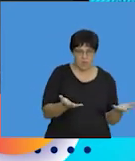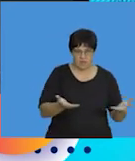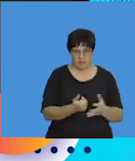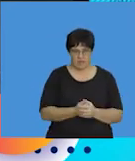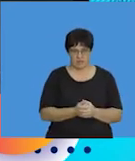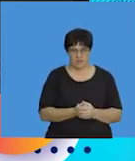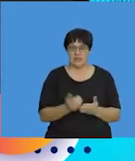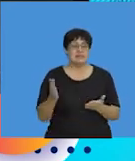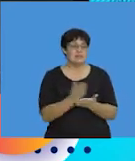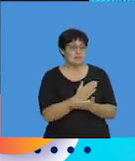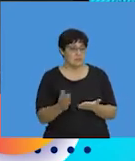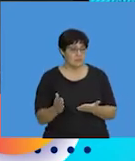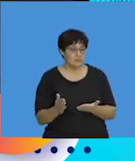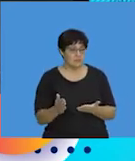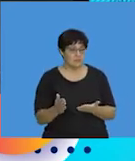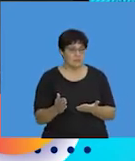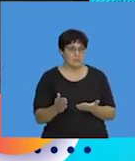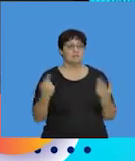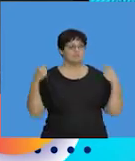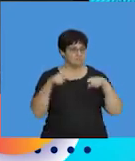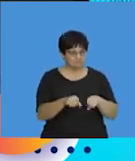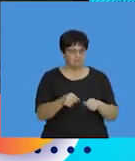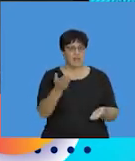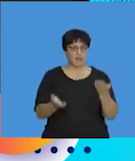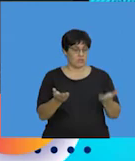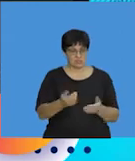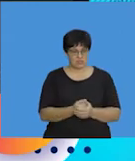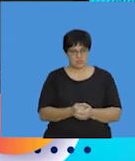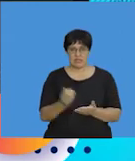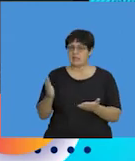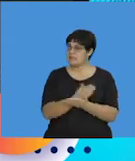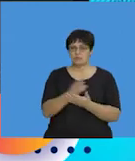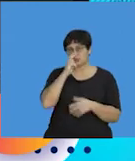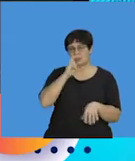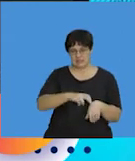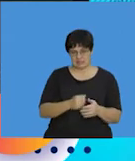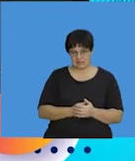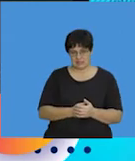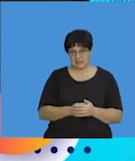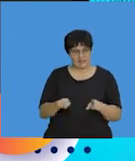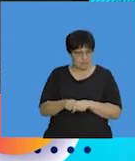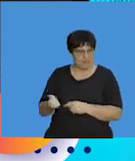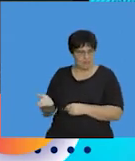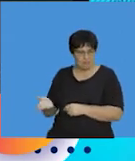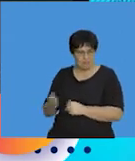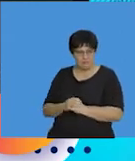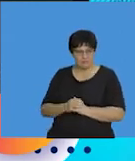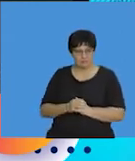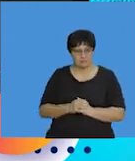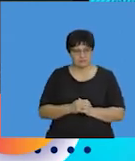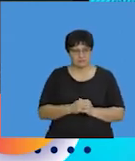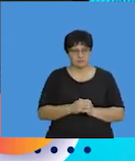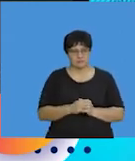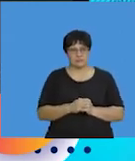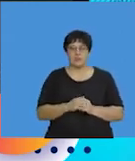can compare them. Sometimes we end up doing simultaneous equations. Sometimes we don't have to, like